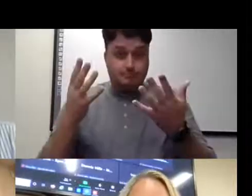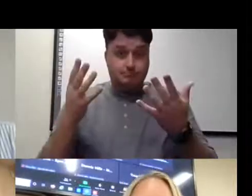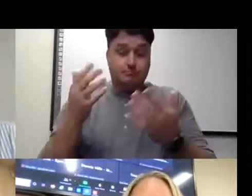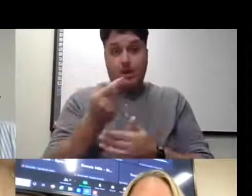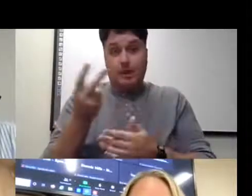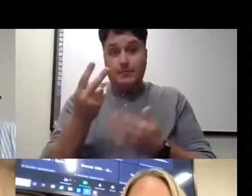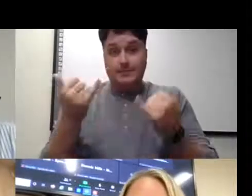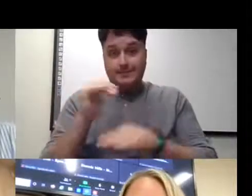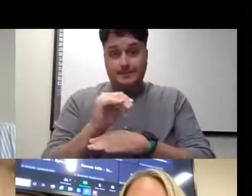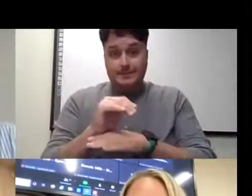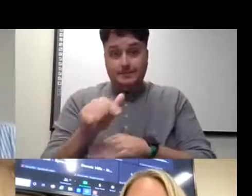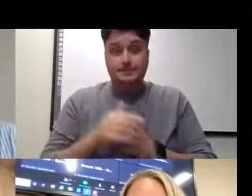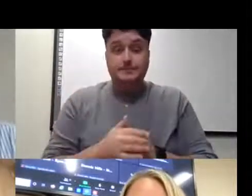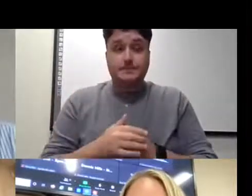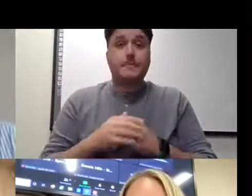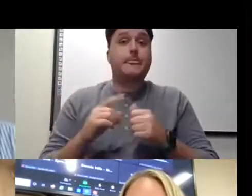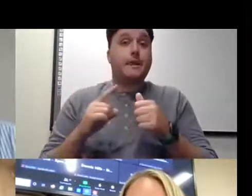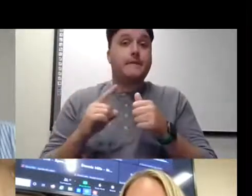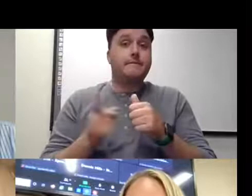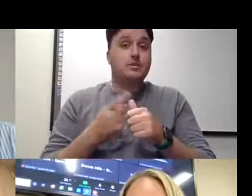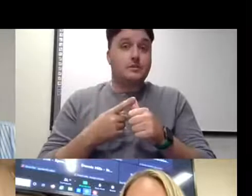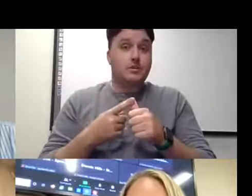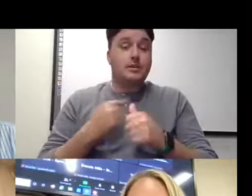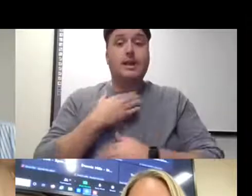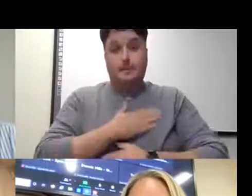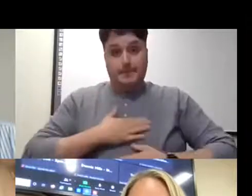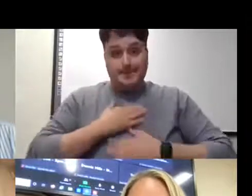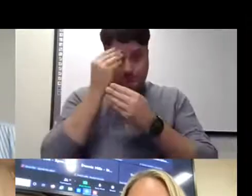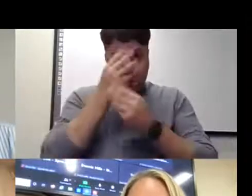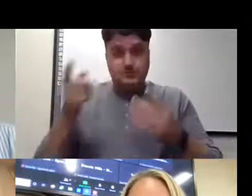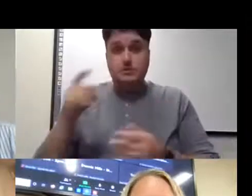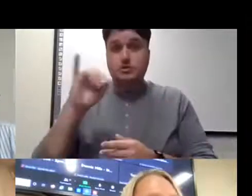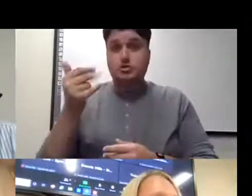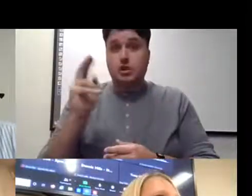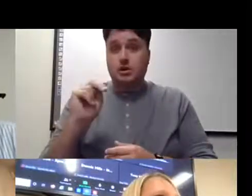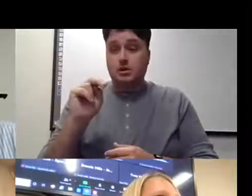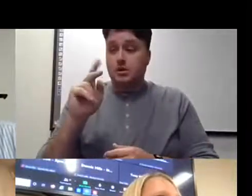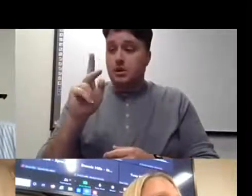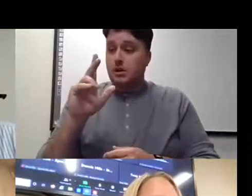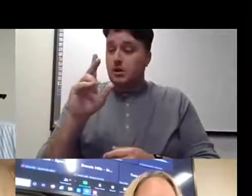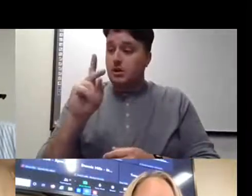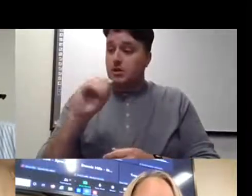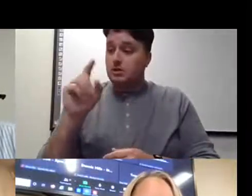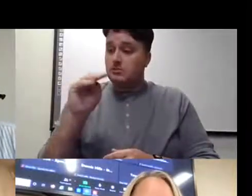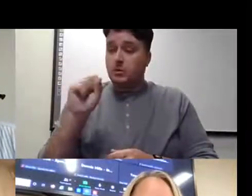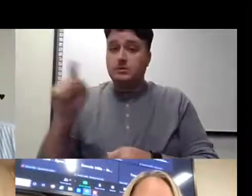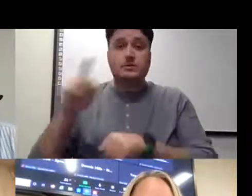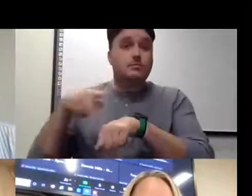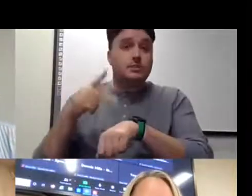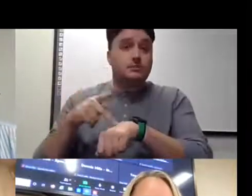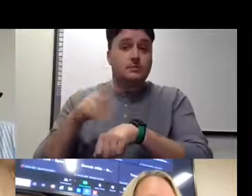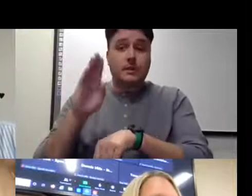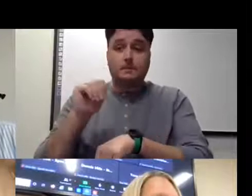evening. First of all, I'm pleased to announce that John Cosmos, who is the principal of